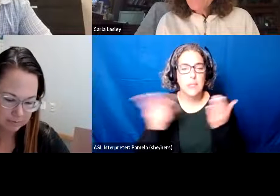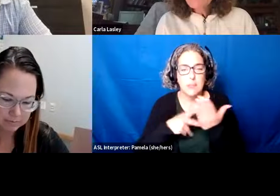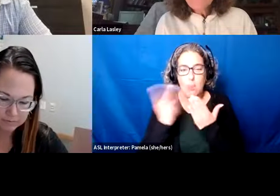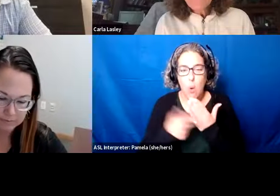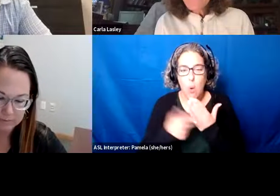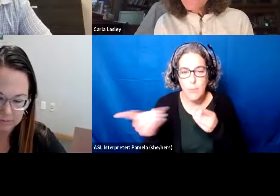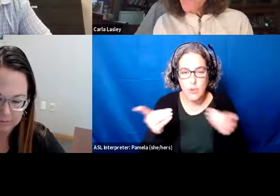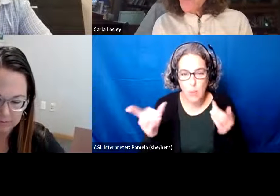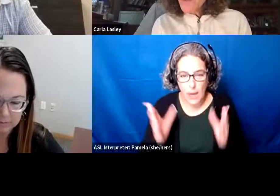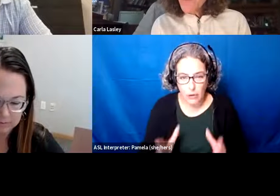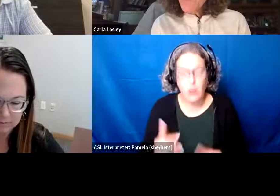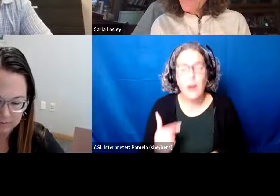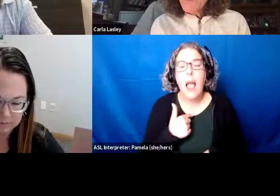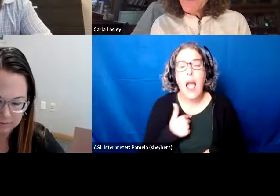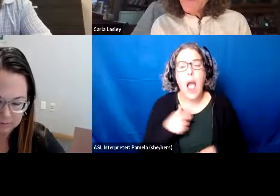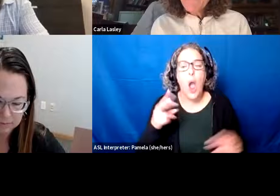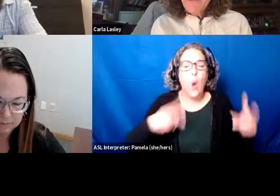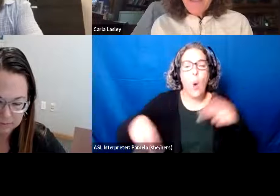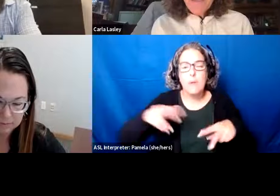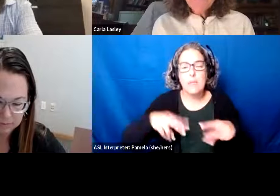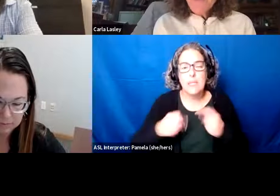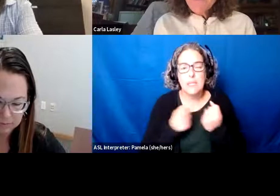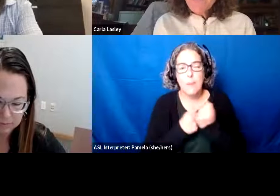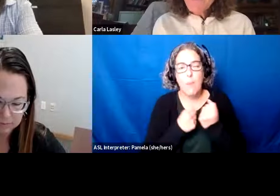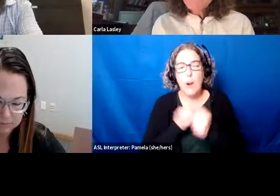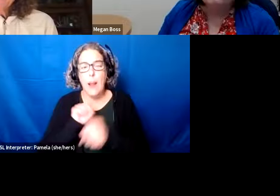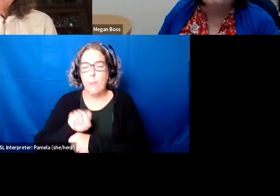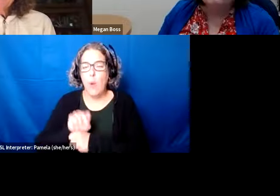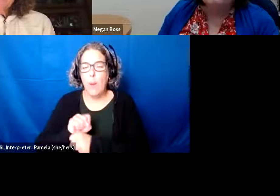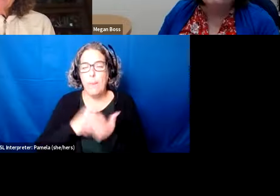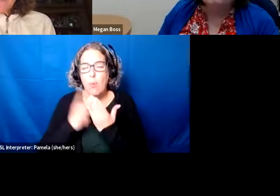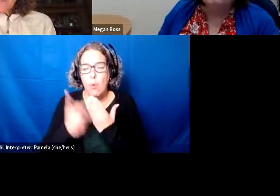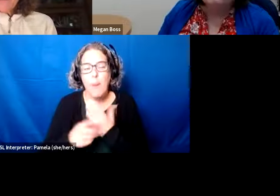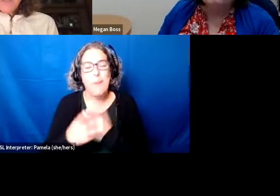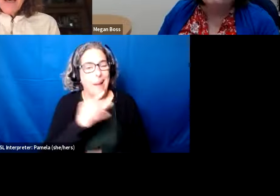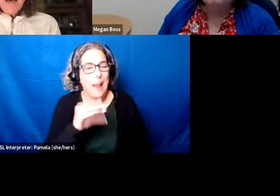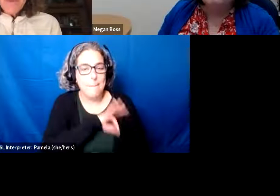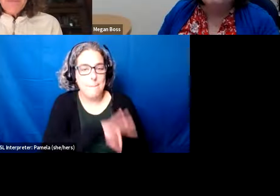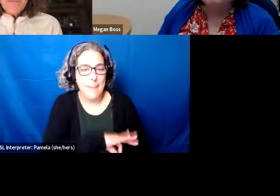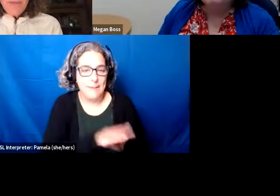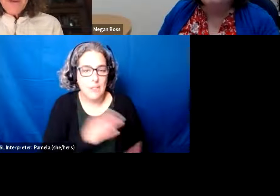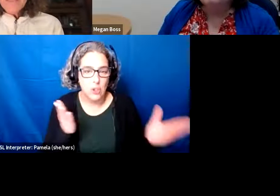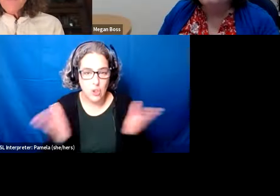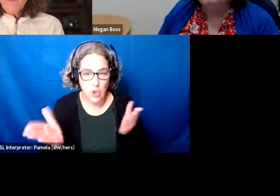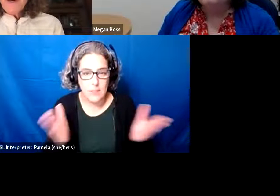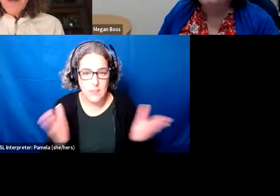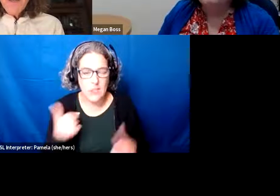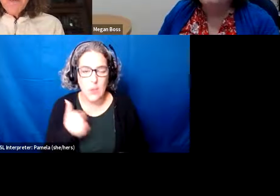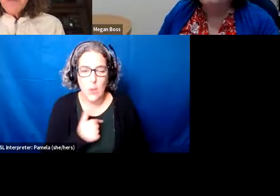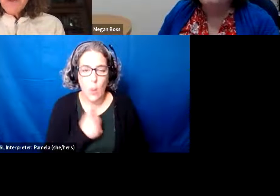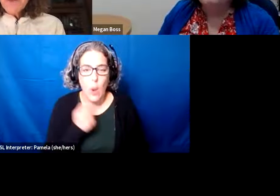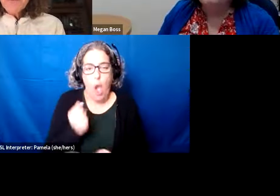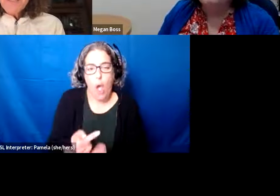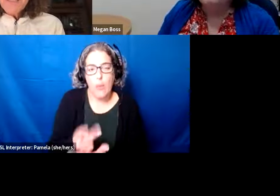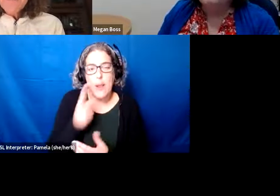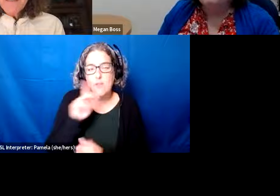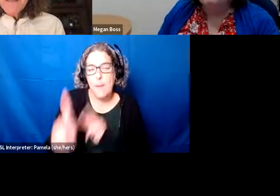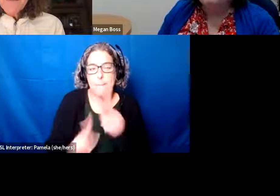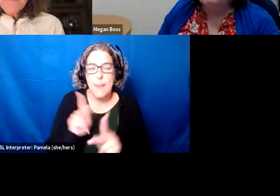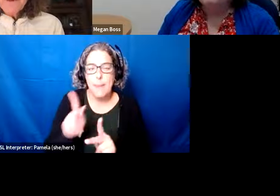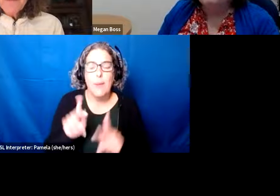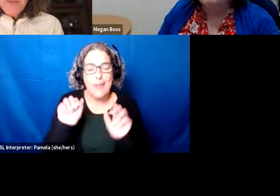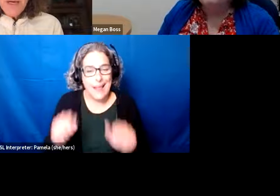and I oversee the Supported Employment Program as well as benefits services that we authorize for people to